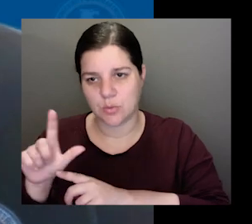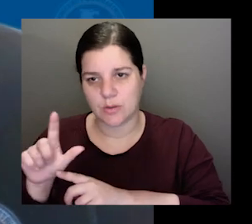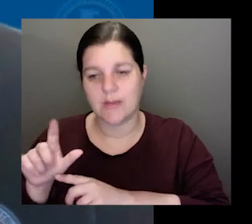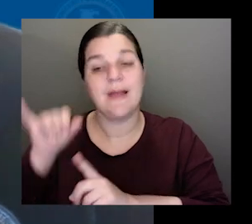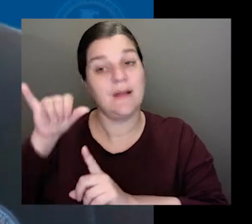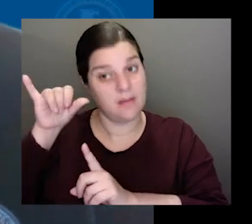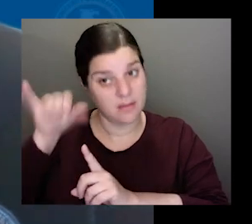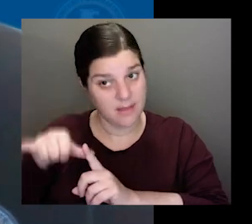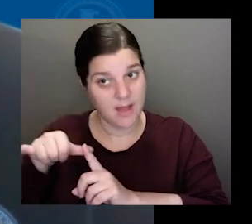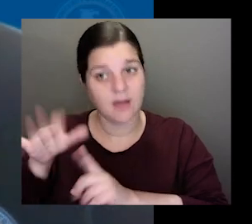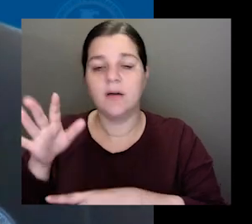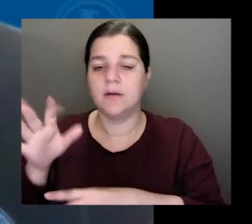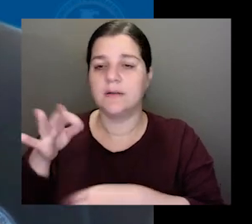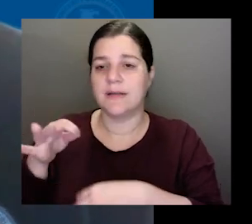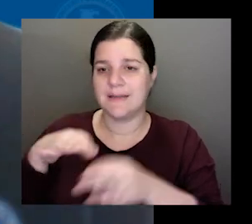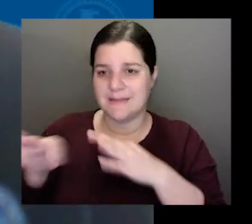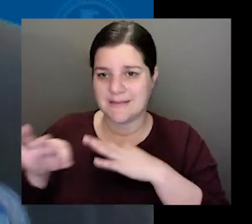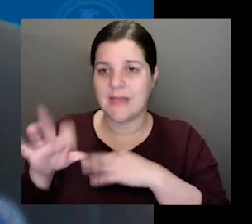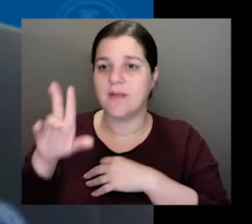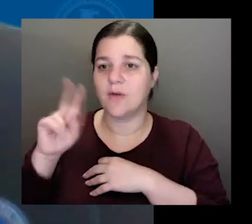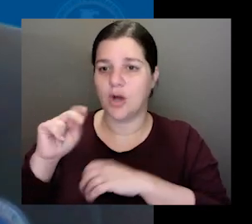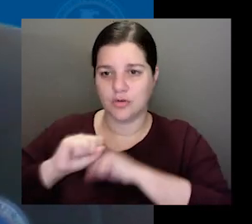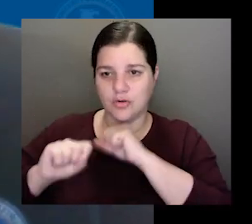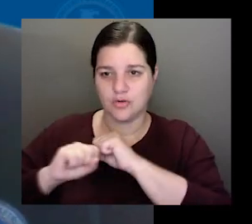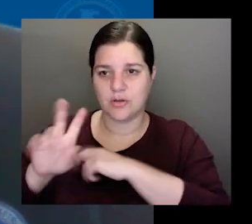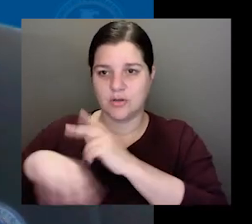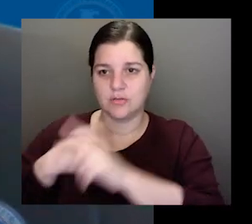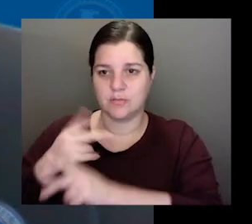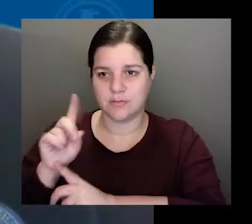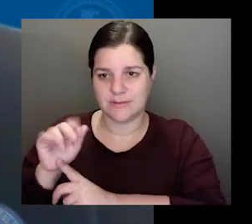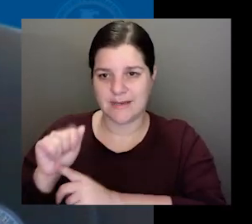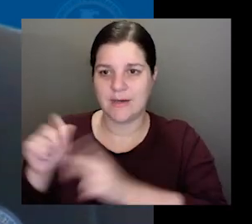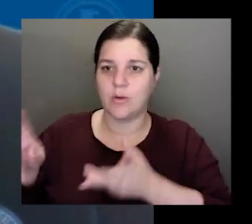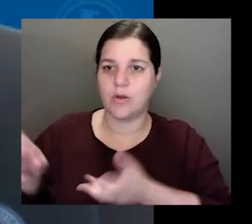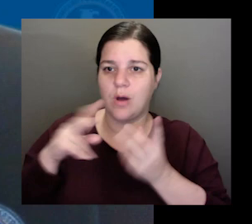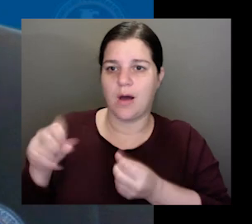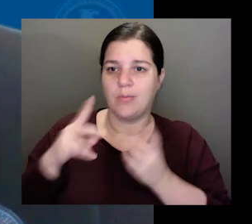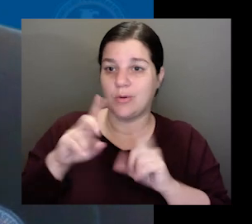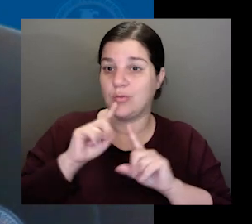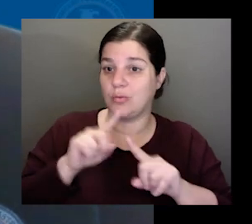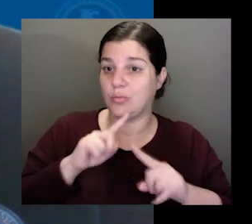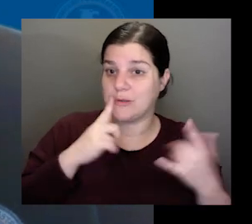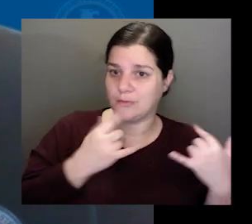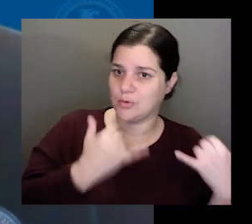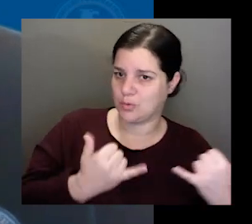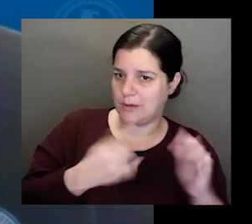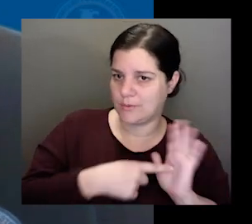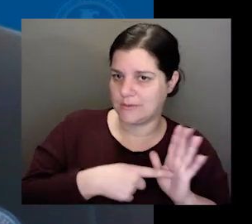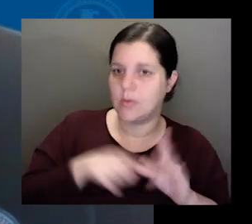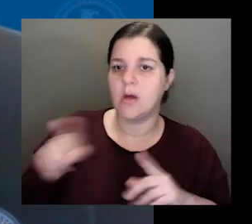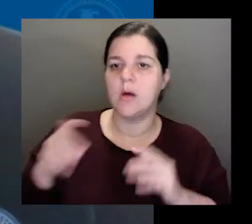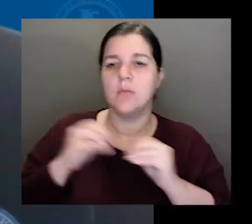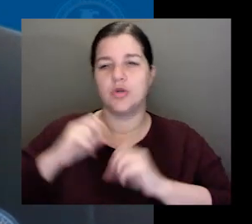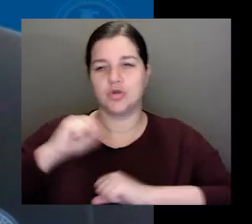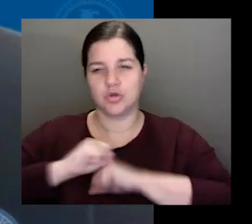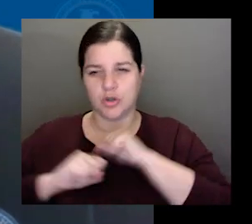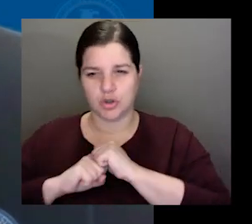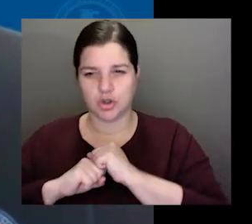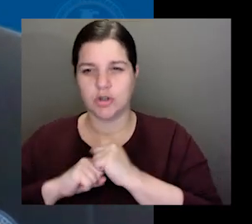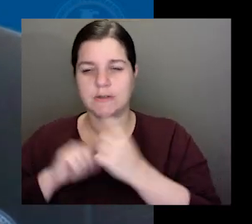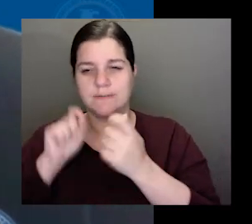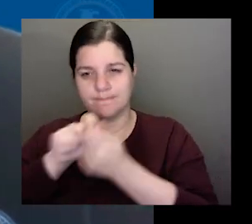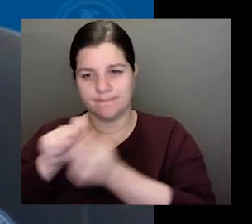will, instead of having unstructured type data when you upload the reports as you do today, you will actually have structured data that will allow you to